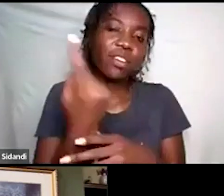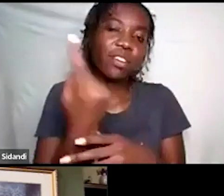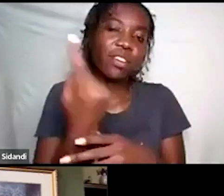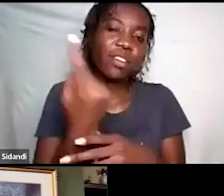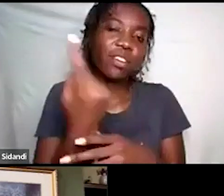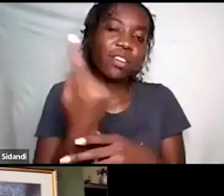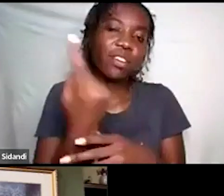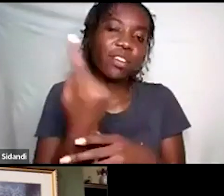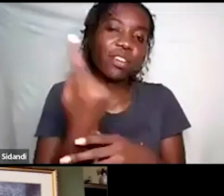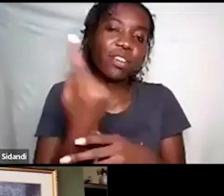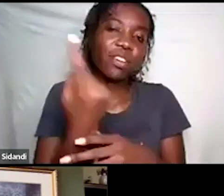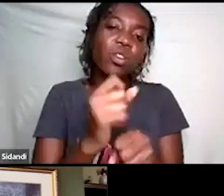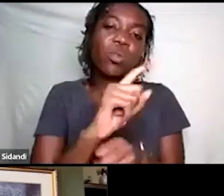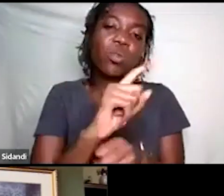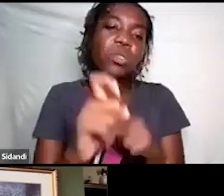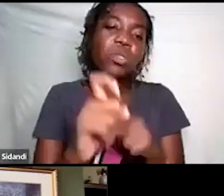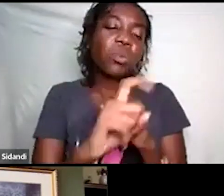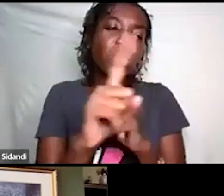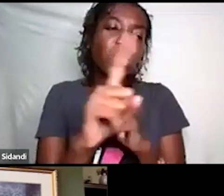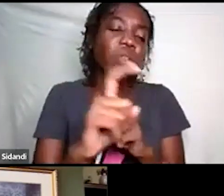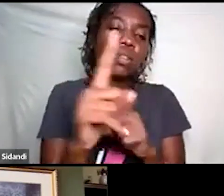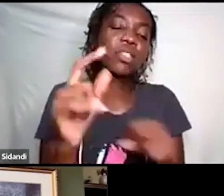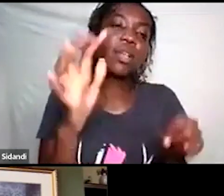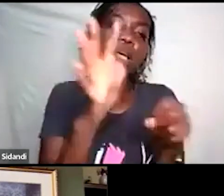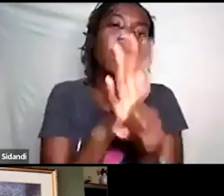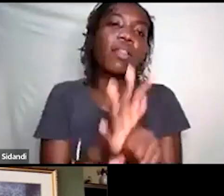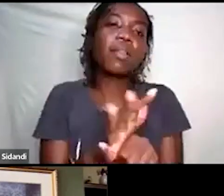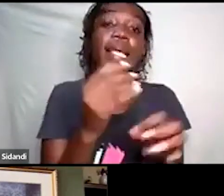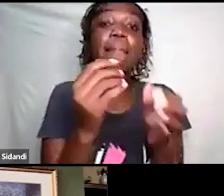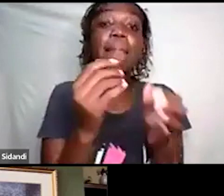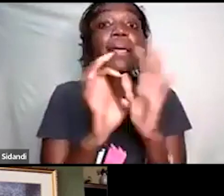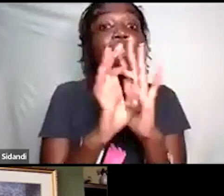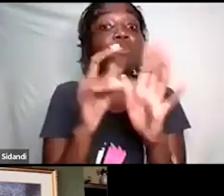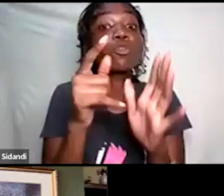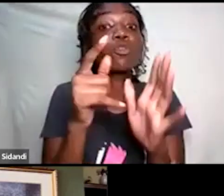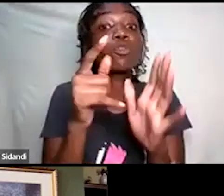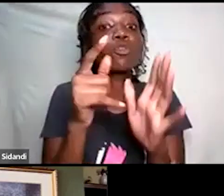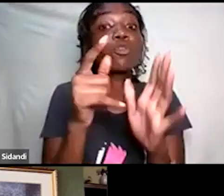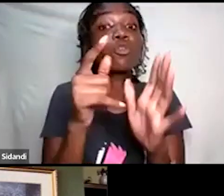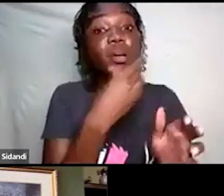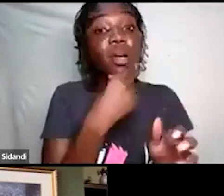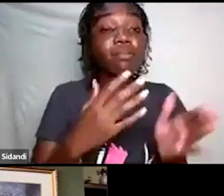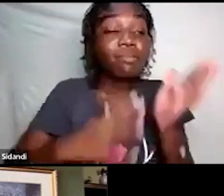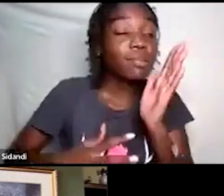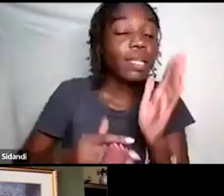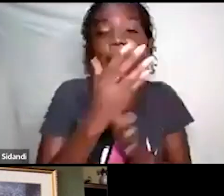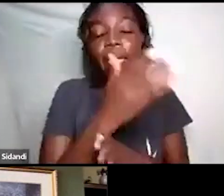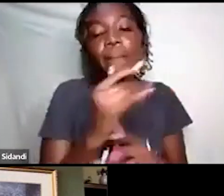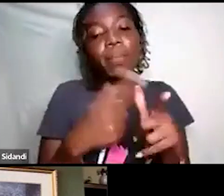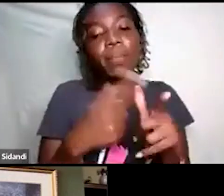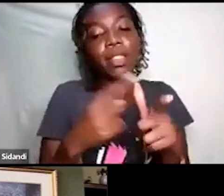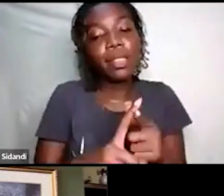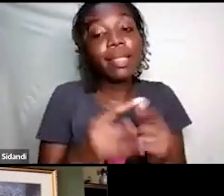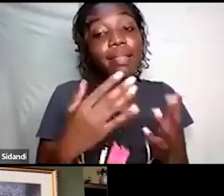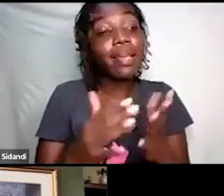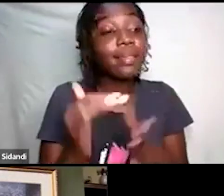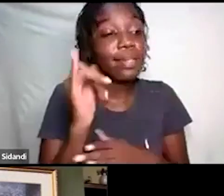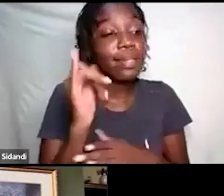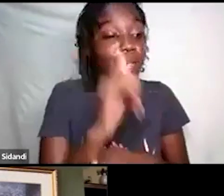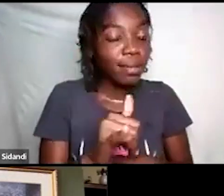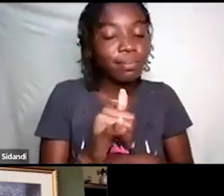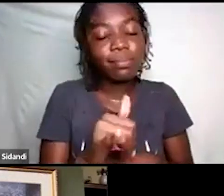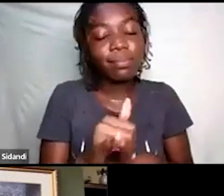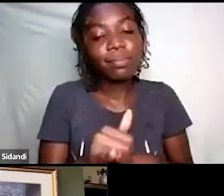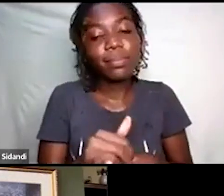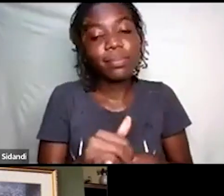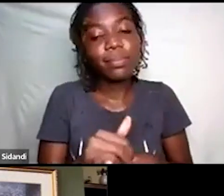you are the man is the one who chasing them. Then these things are there is essential document, there is